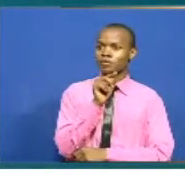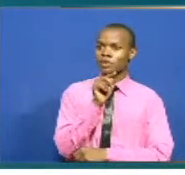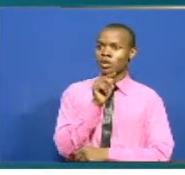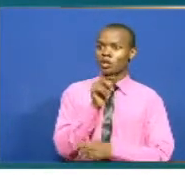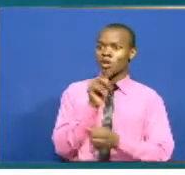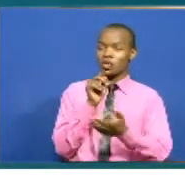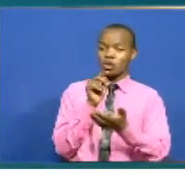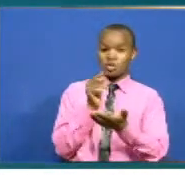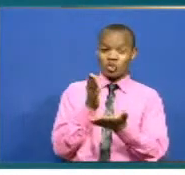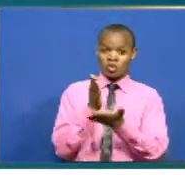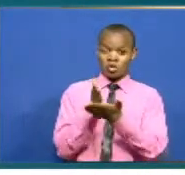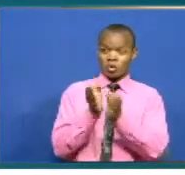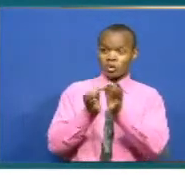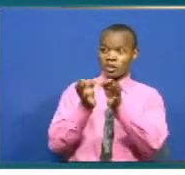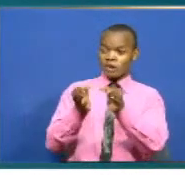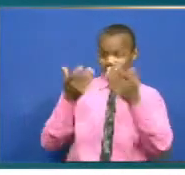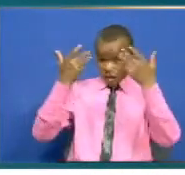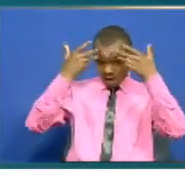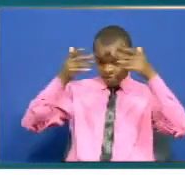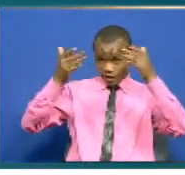being sold much better,